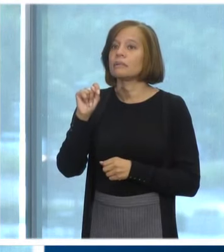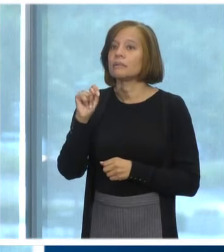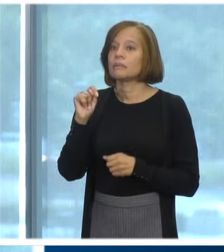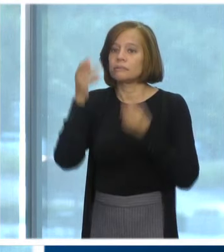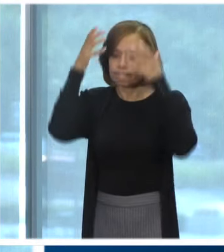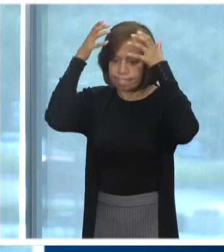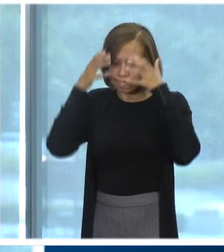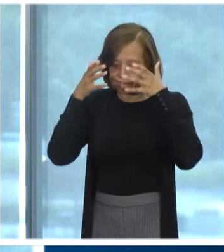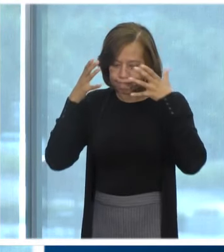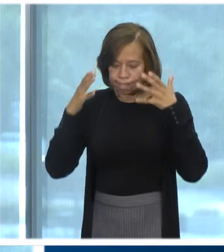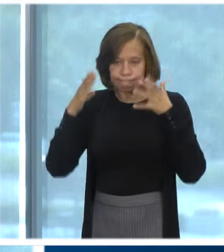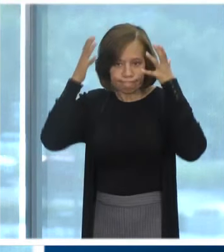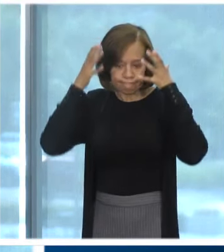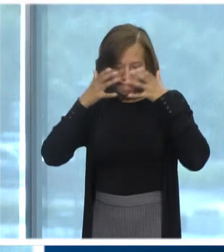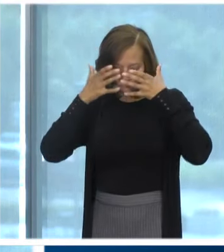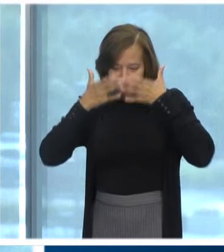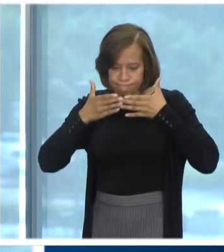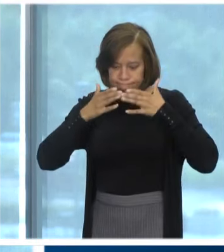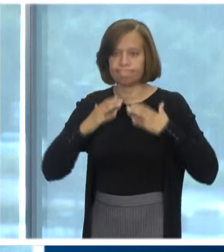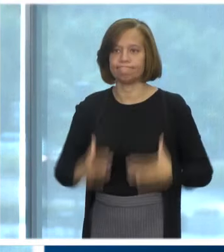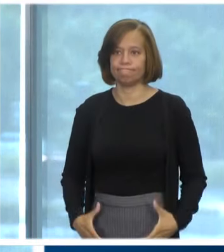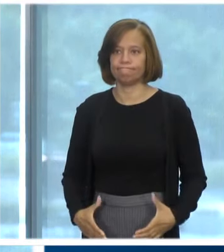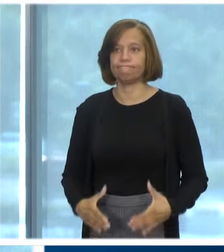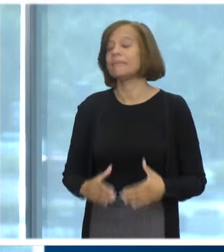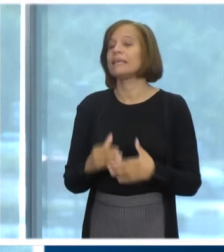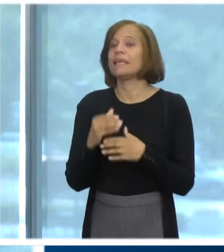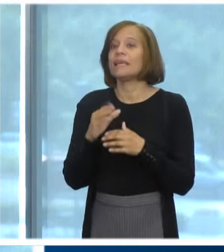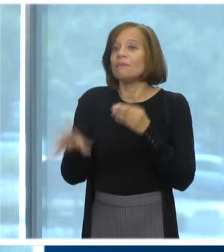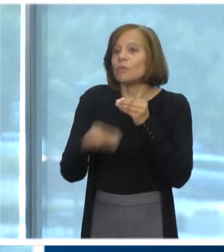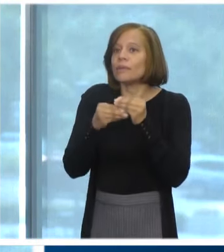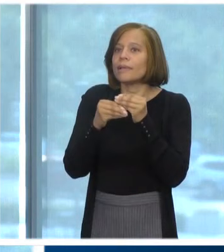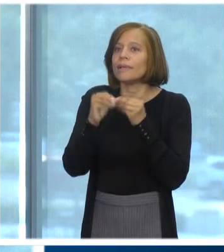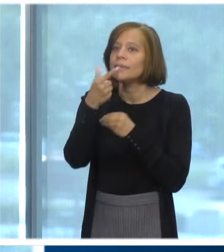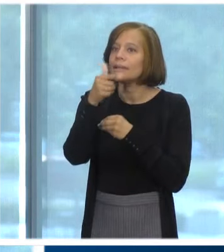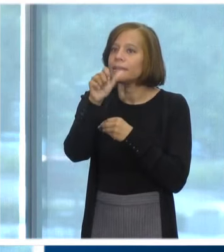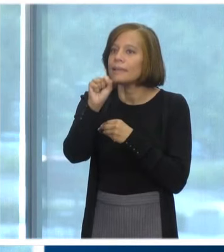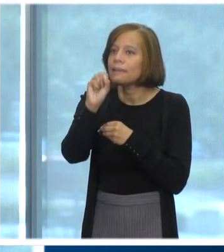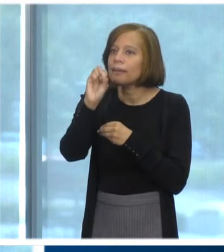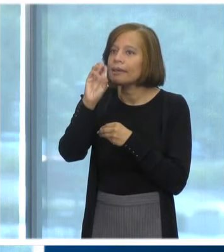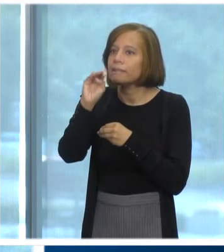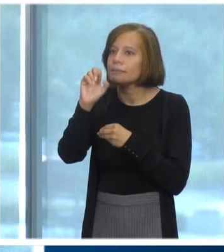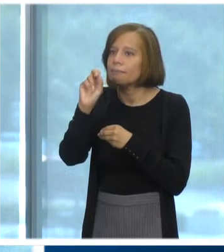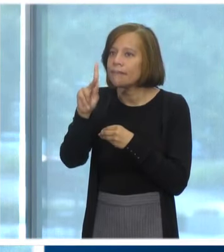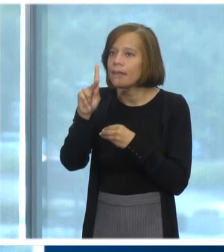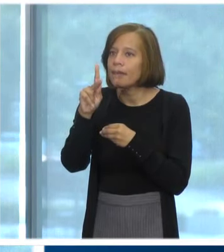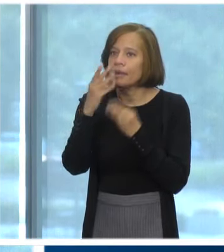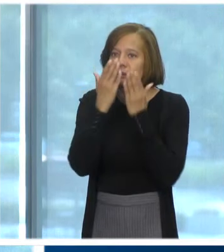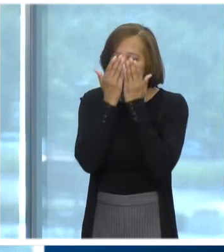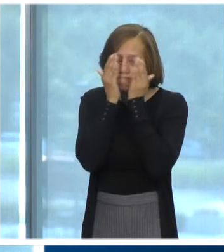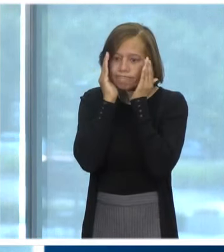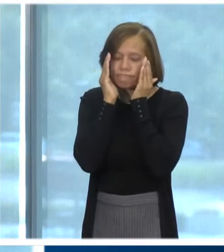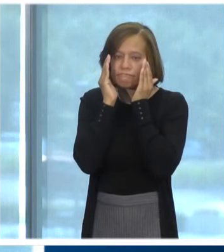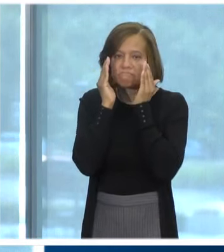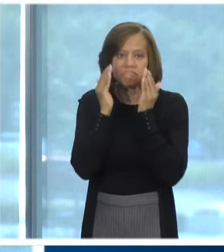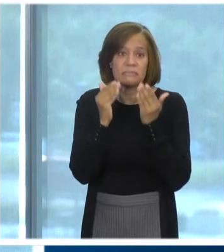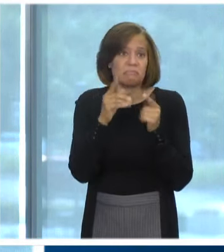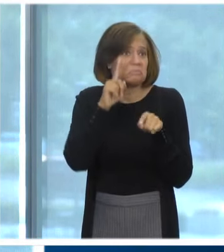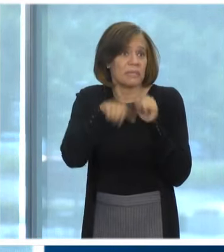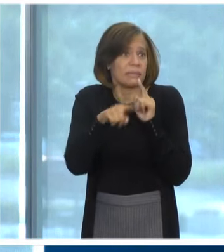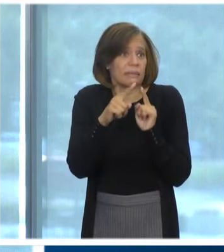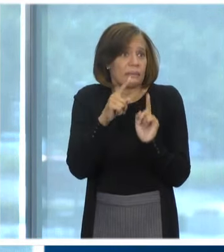faces. When a gas mask is added, that allows for very little to no distinguishing features to